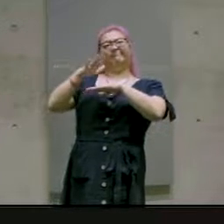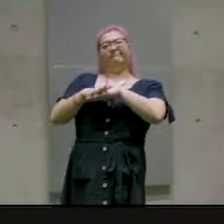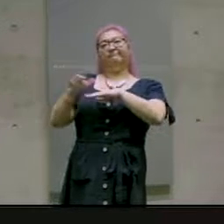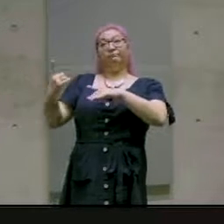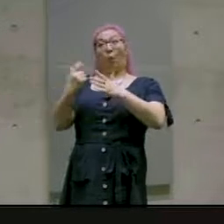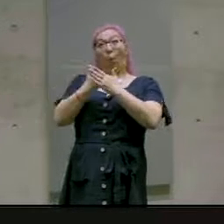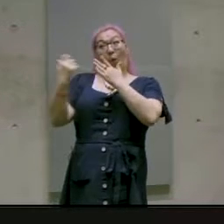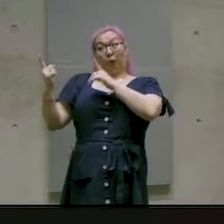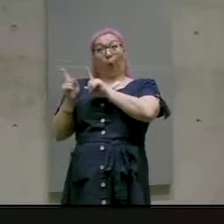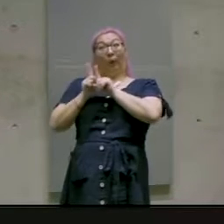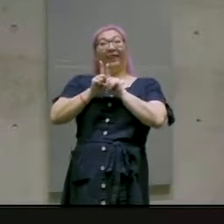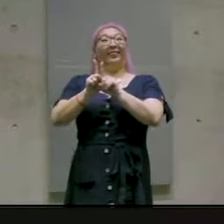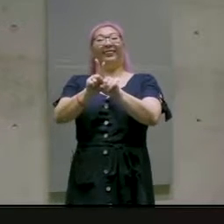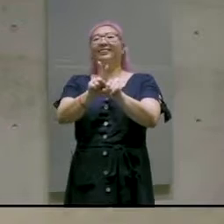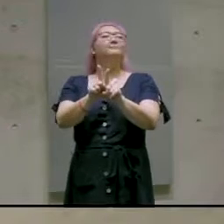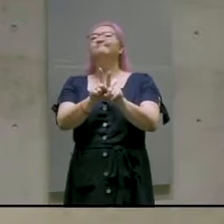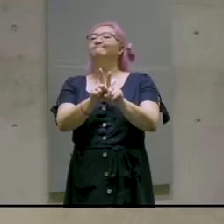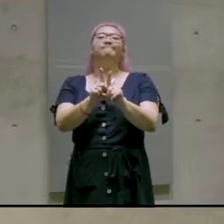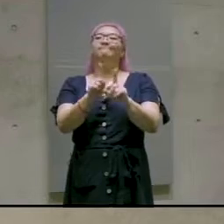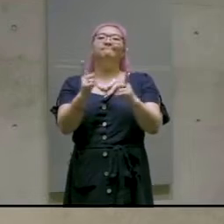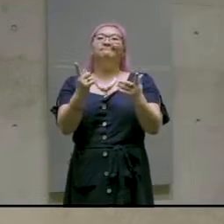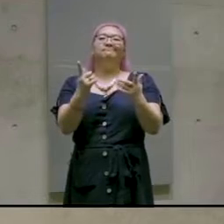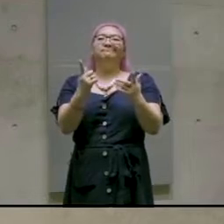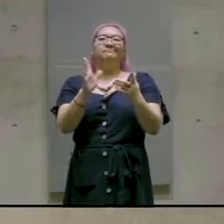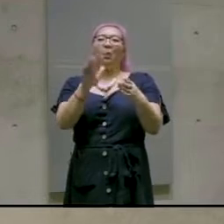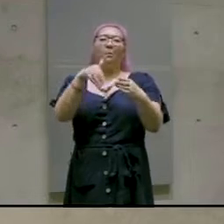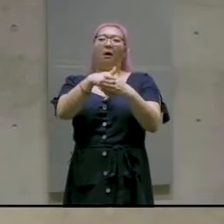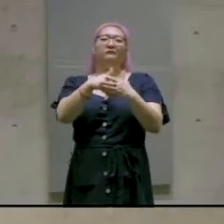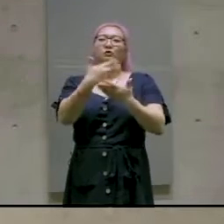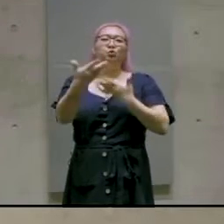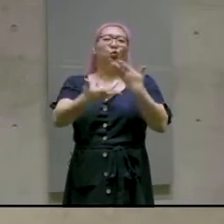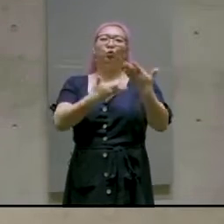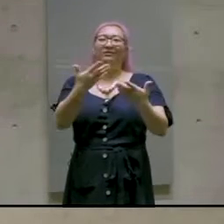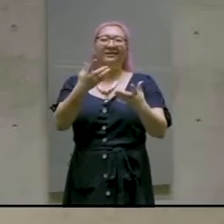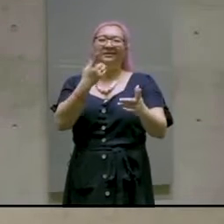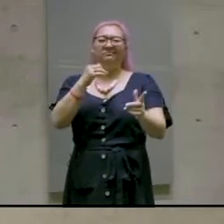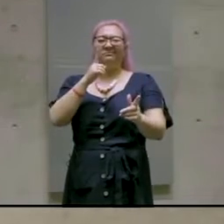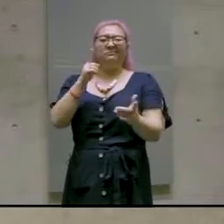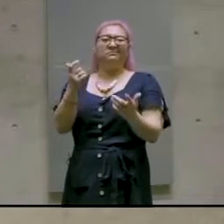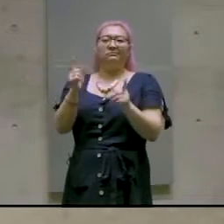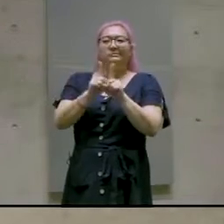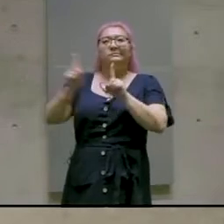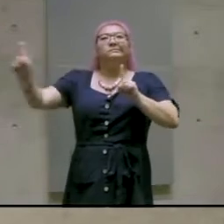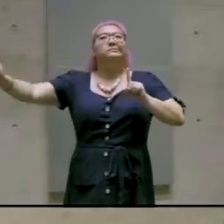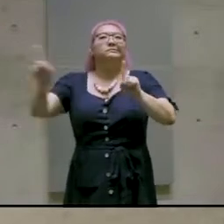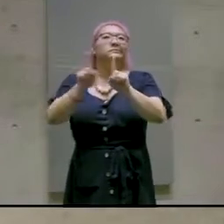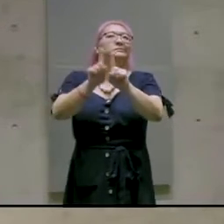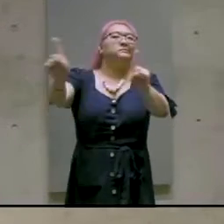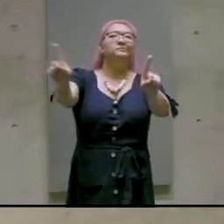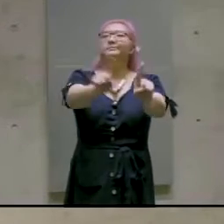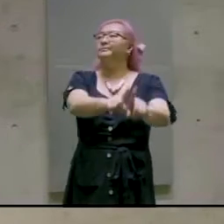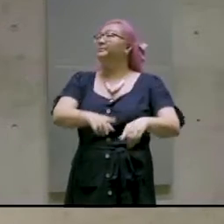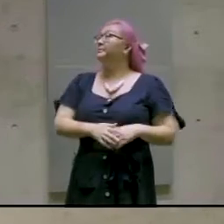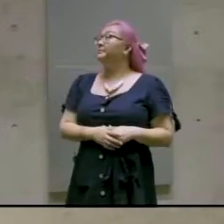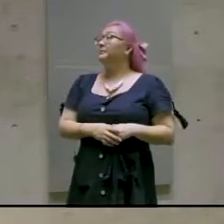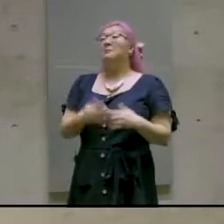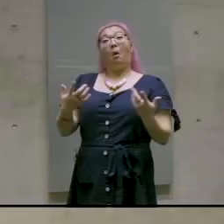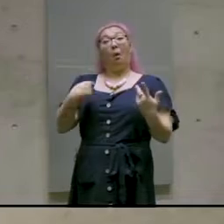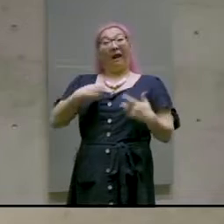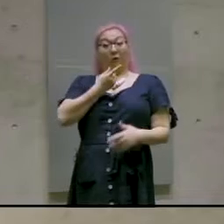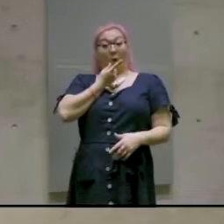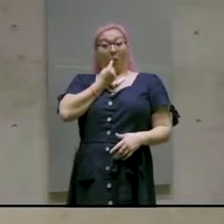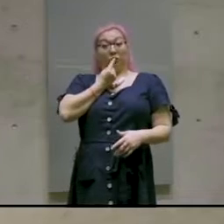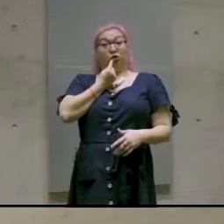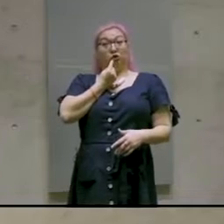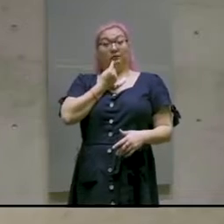make narrative sense for them to be so. So it's kind of a tool that we use to signify a relationship, allow the player to express a romantic or